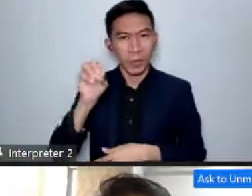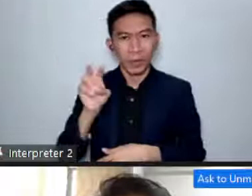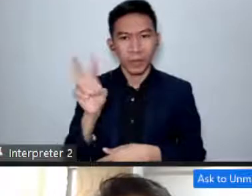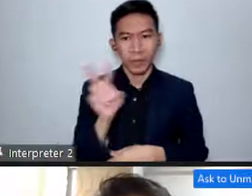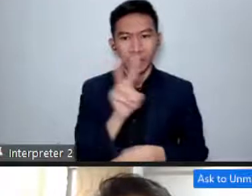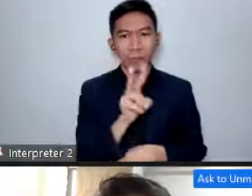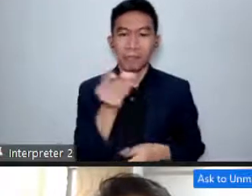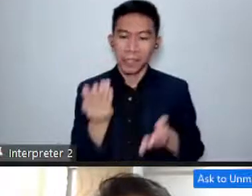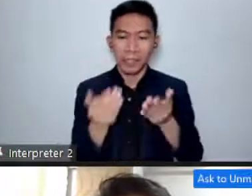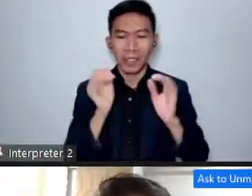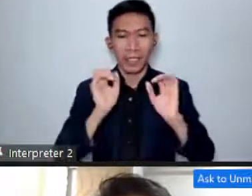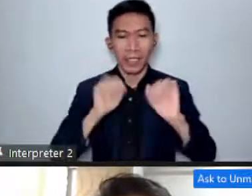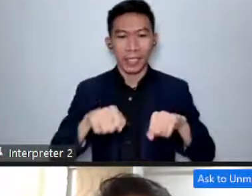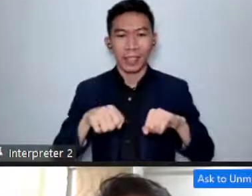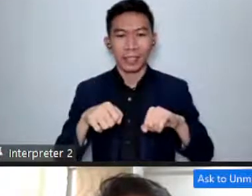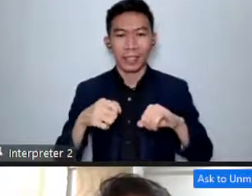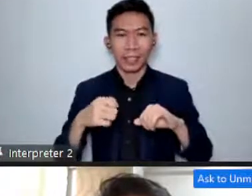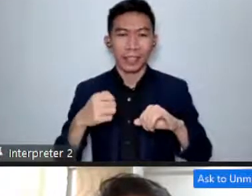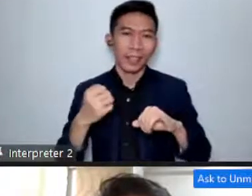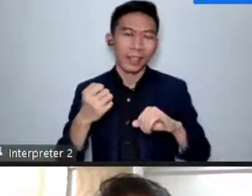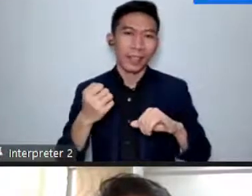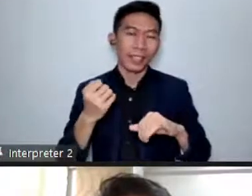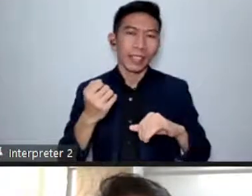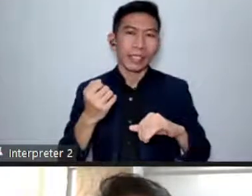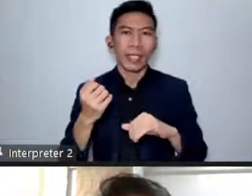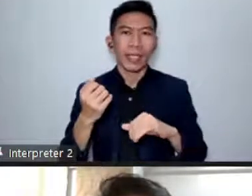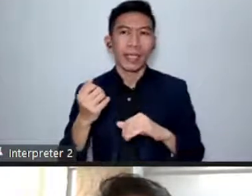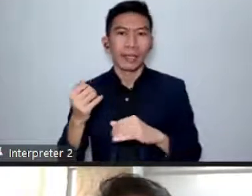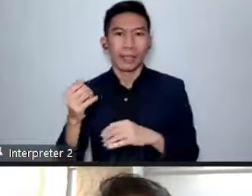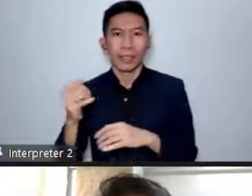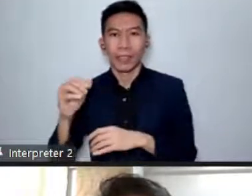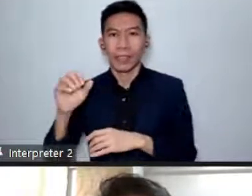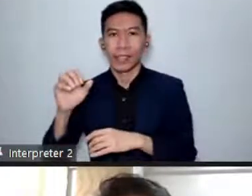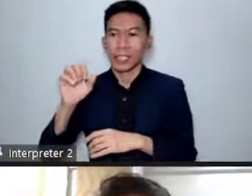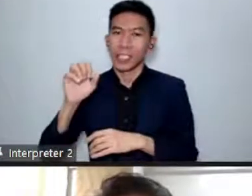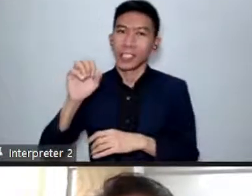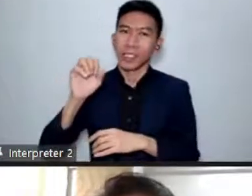we can do it for the last quarter of 2021.